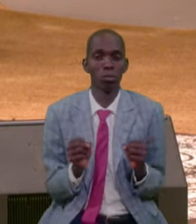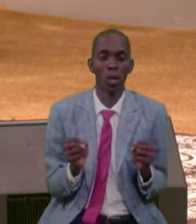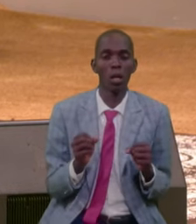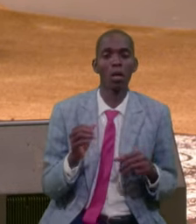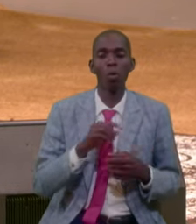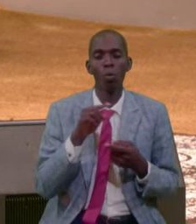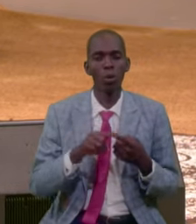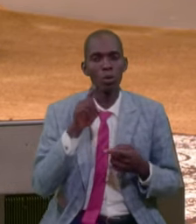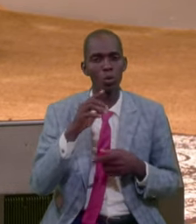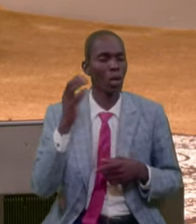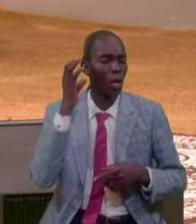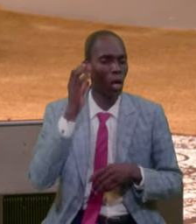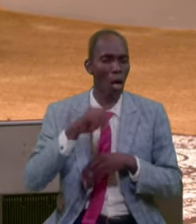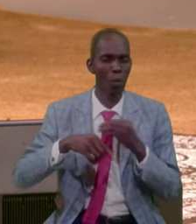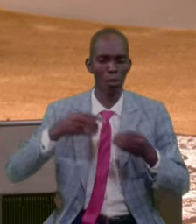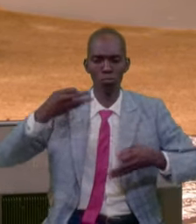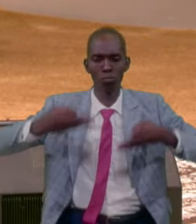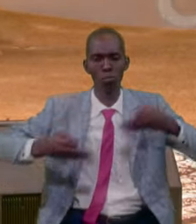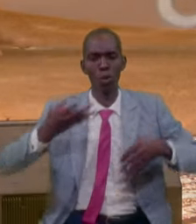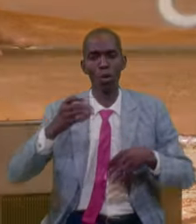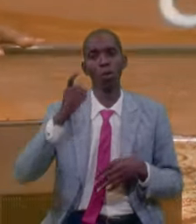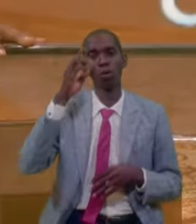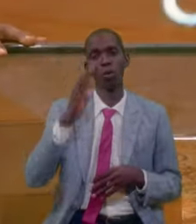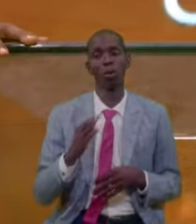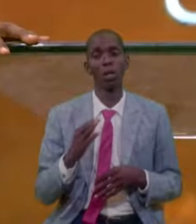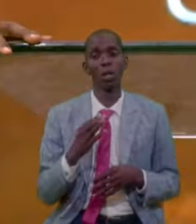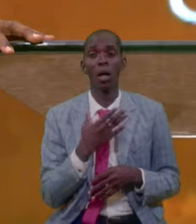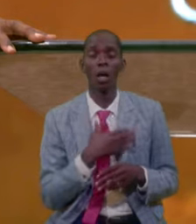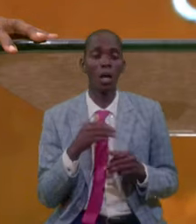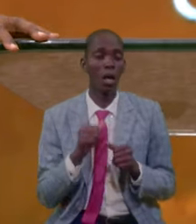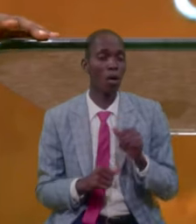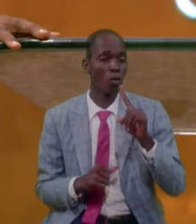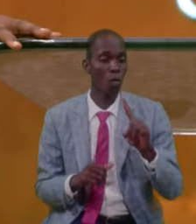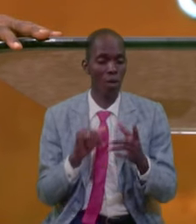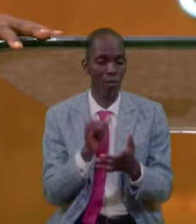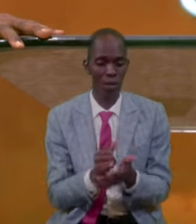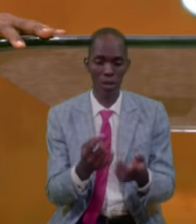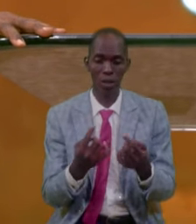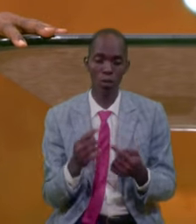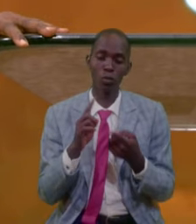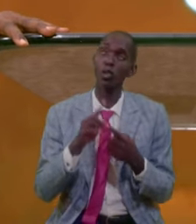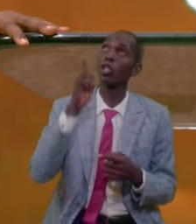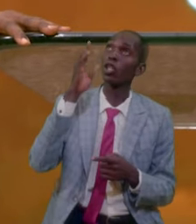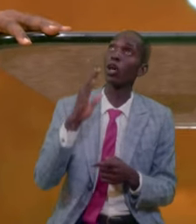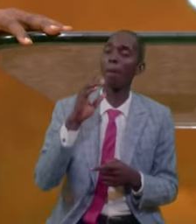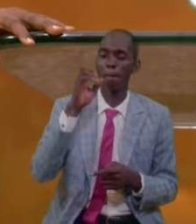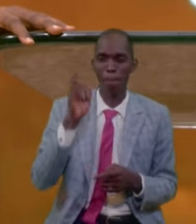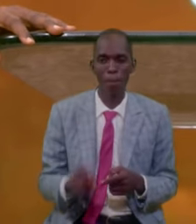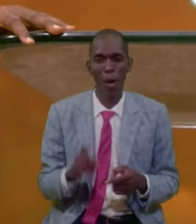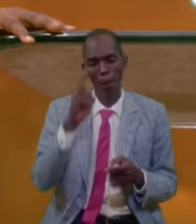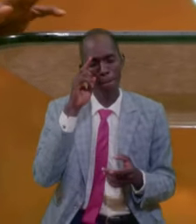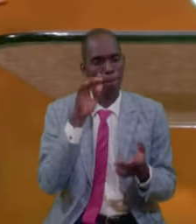tree. And everyone that comes to God and believes in God must repent